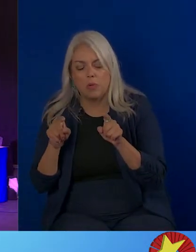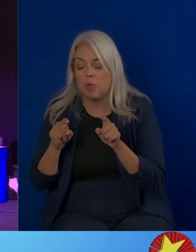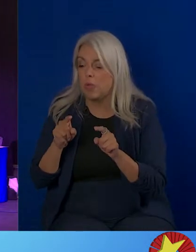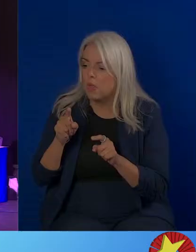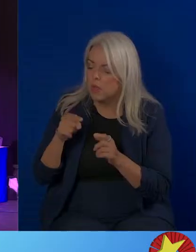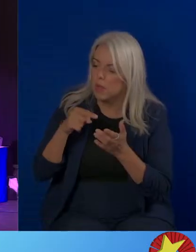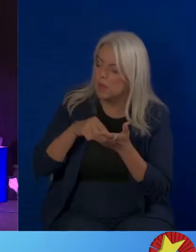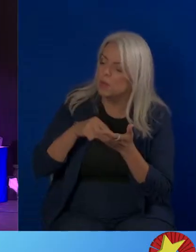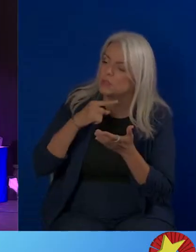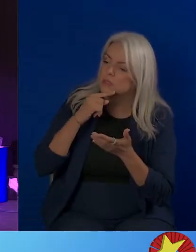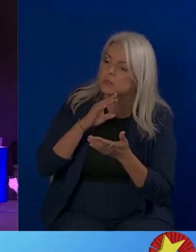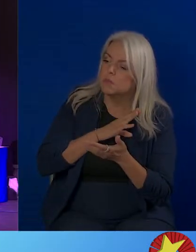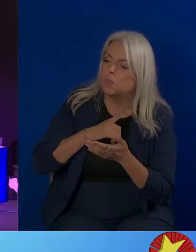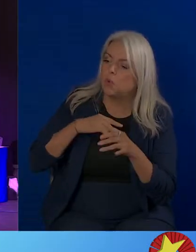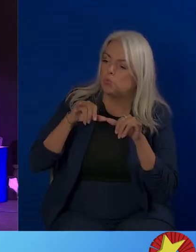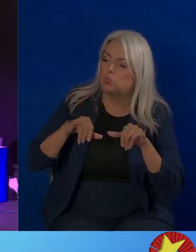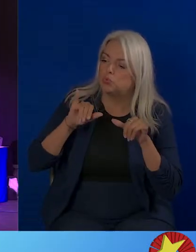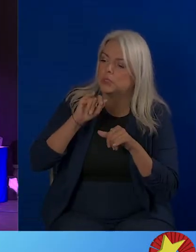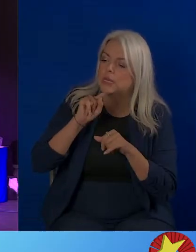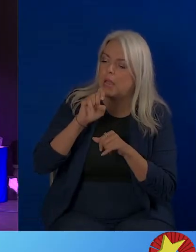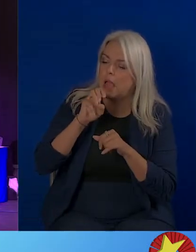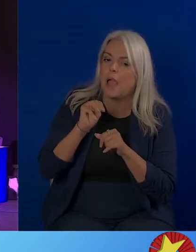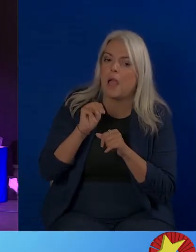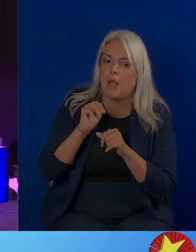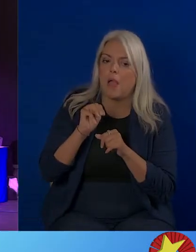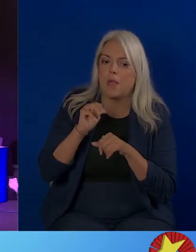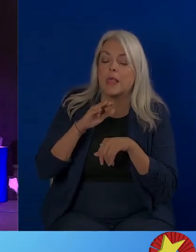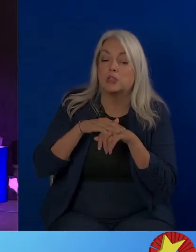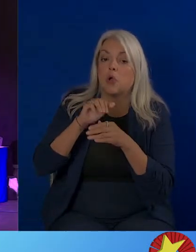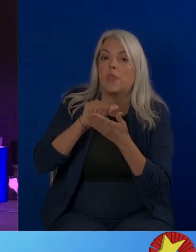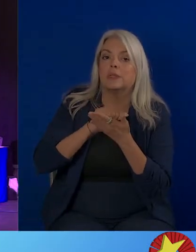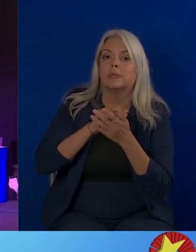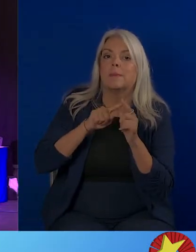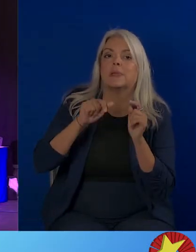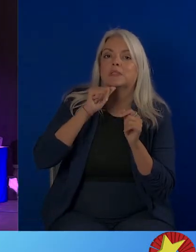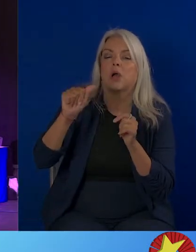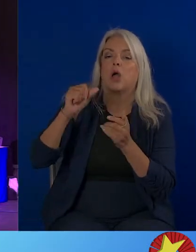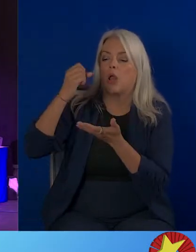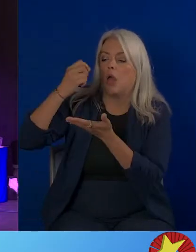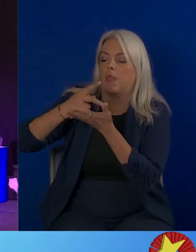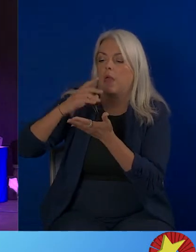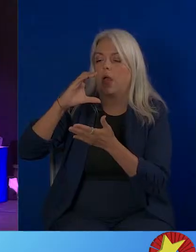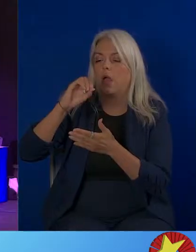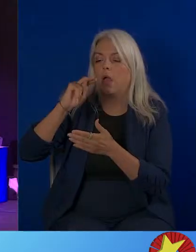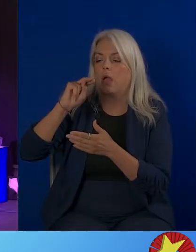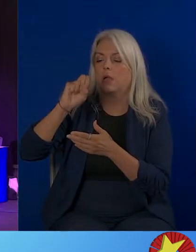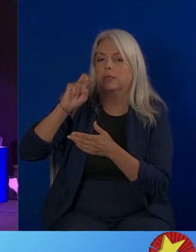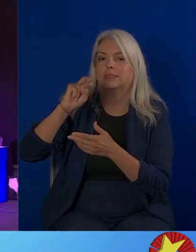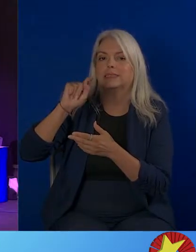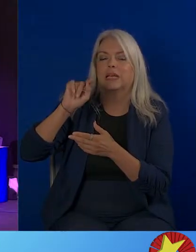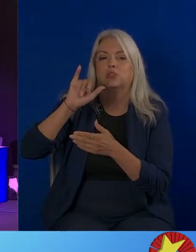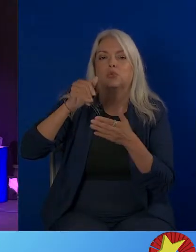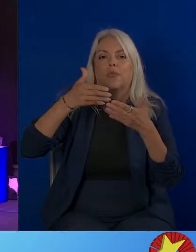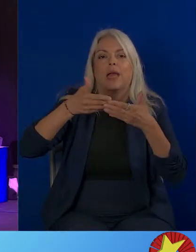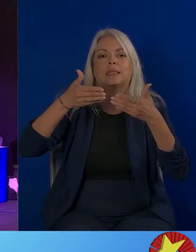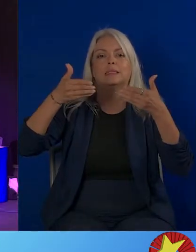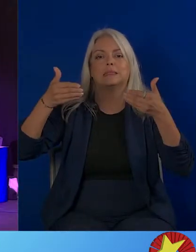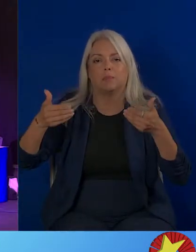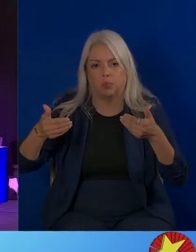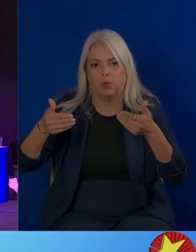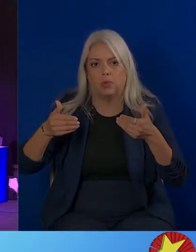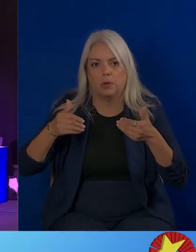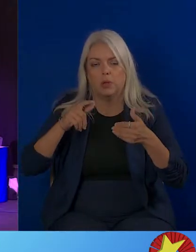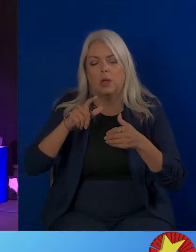items, discussion action correct. items. Correct, Correct. but it's It is not on agenda, the, it's not on the consent agenda, so it would be separate. Okay,